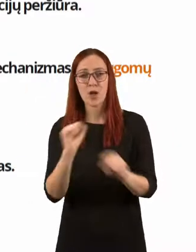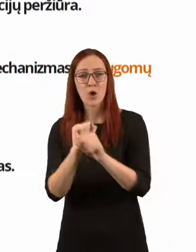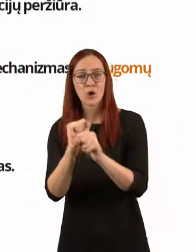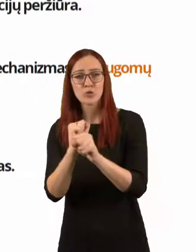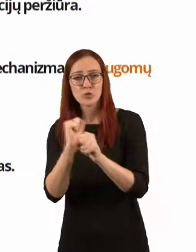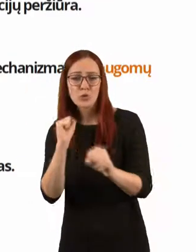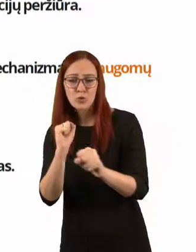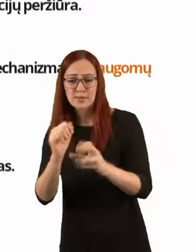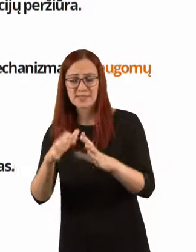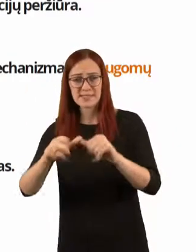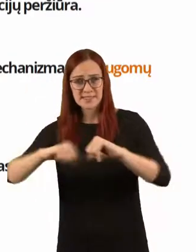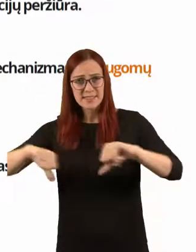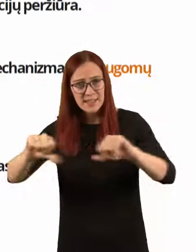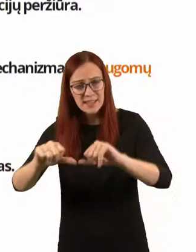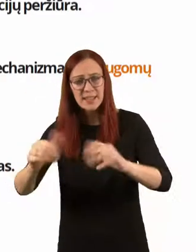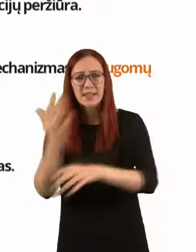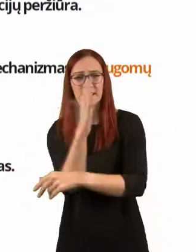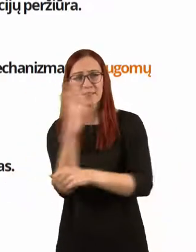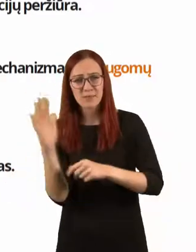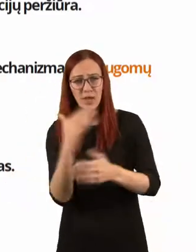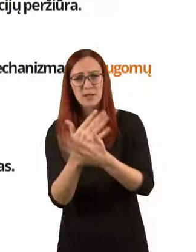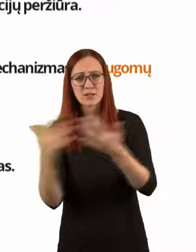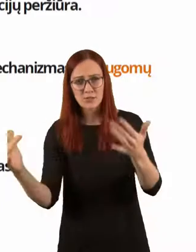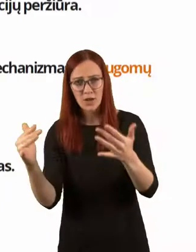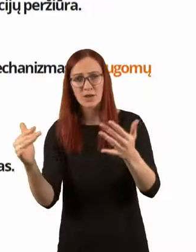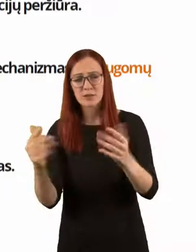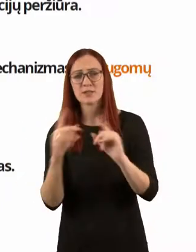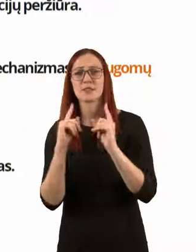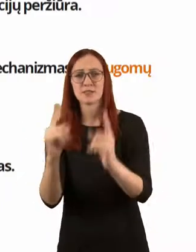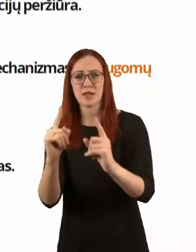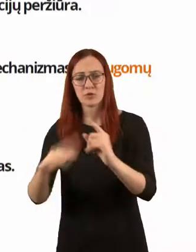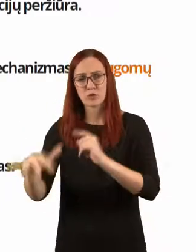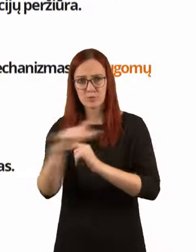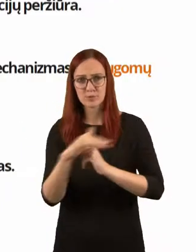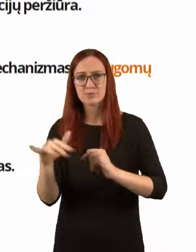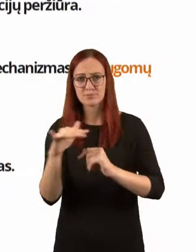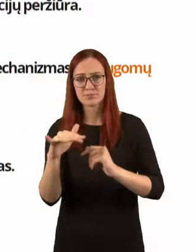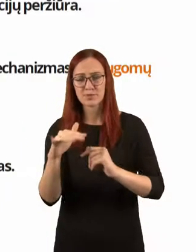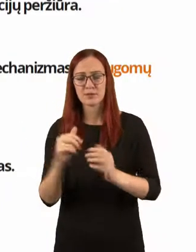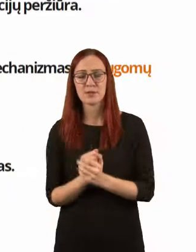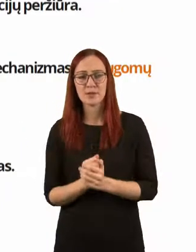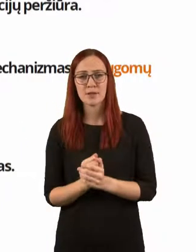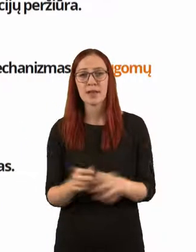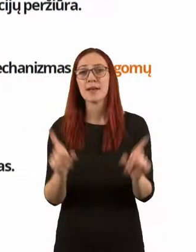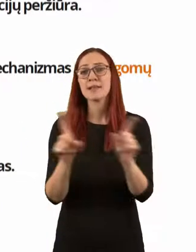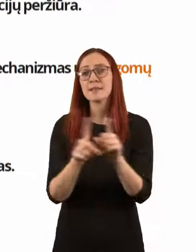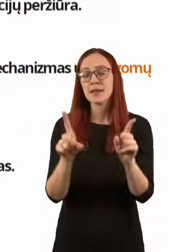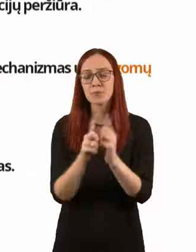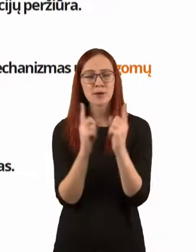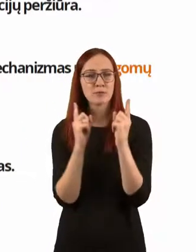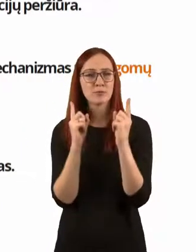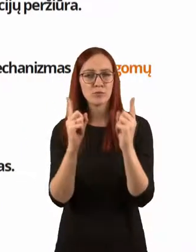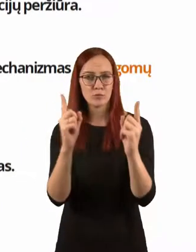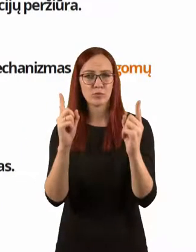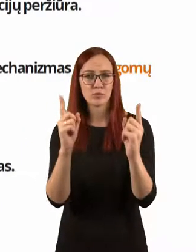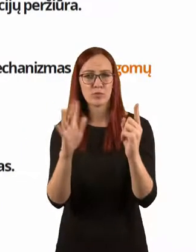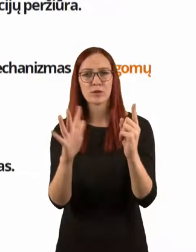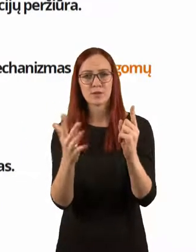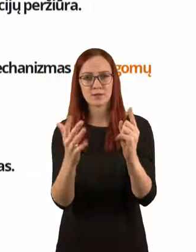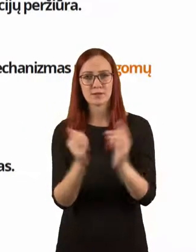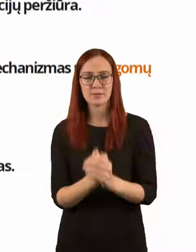biodiversity and protected areas. In 2024, we will have 20% of